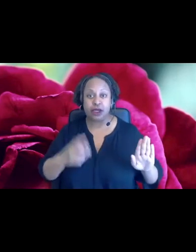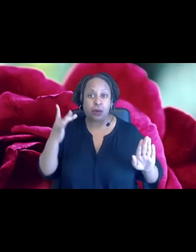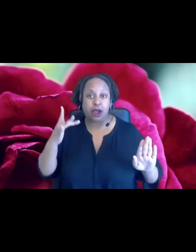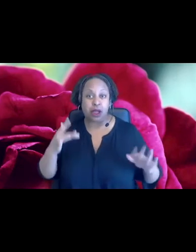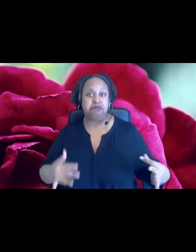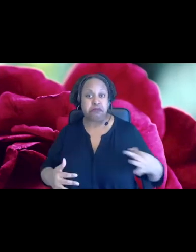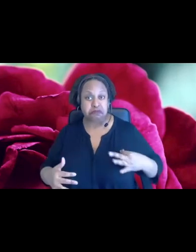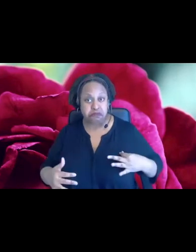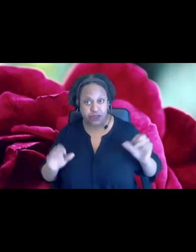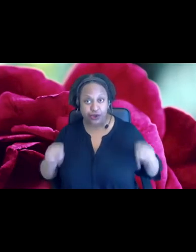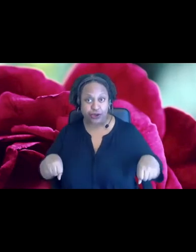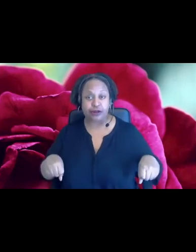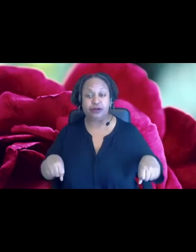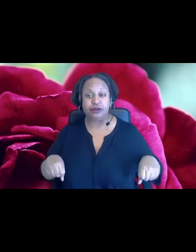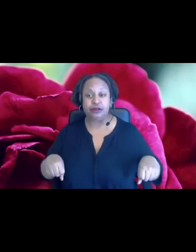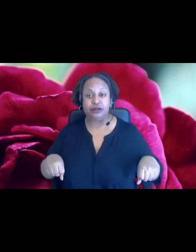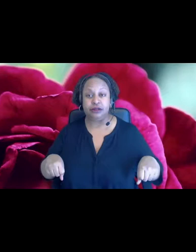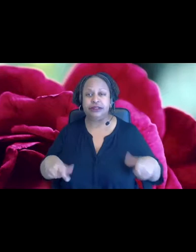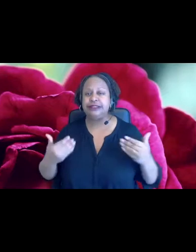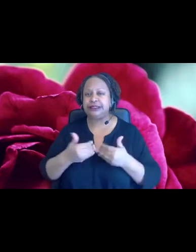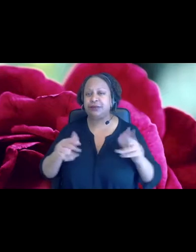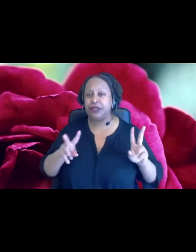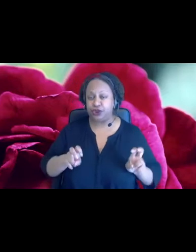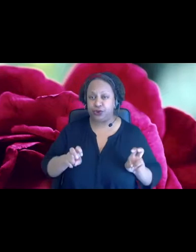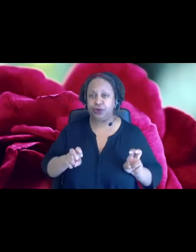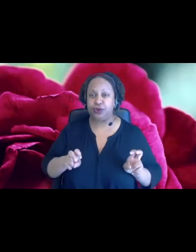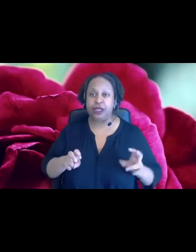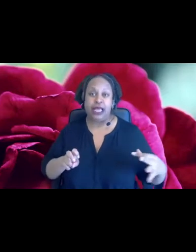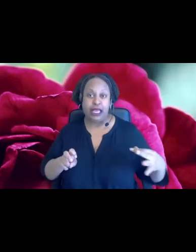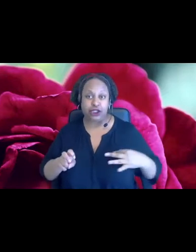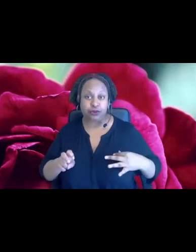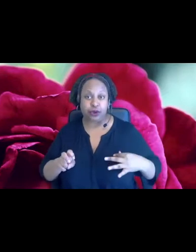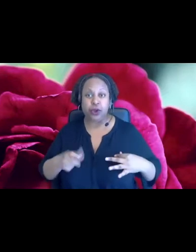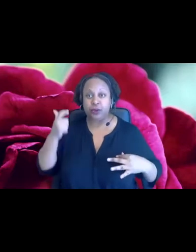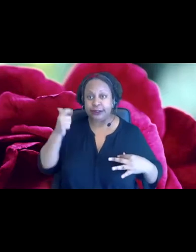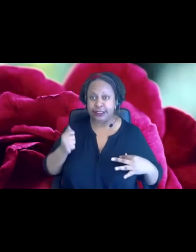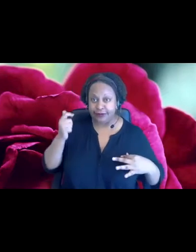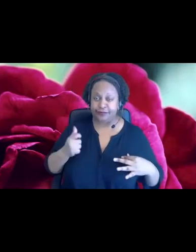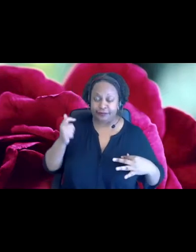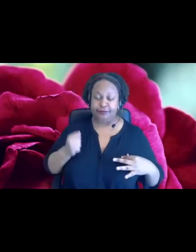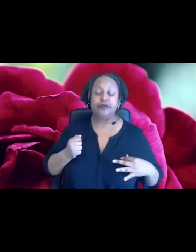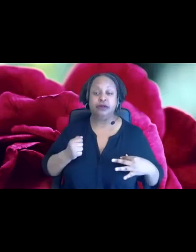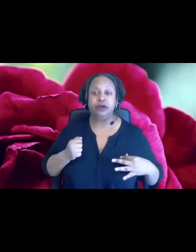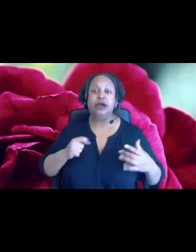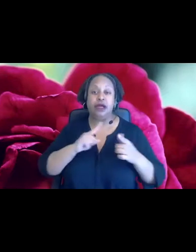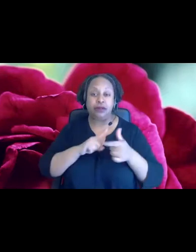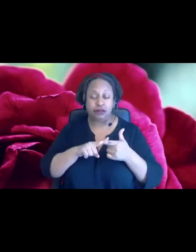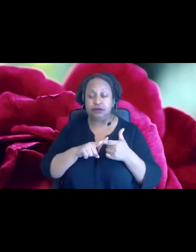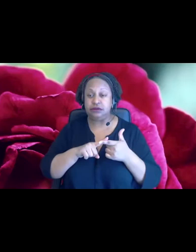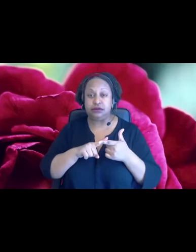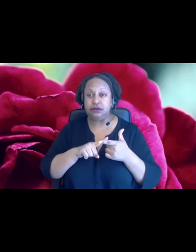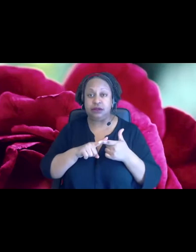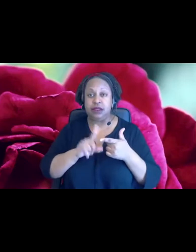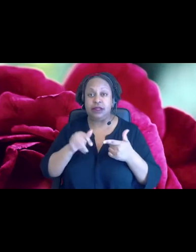for it. That's a separate issue, being eligible to receive it, and then whether any of that